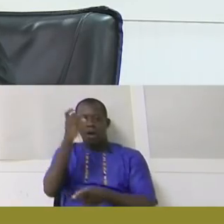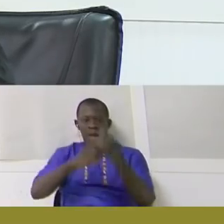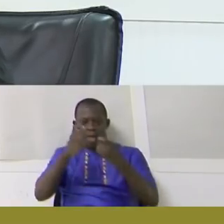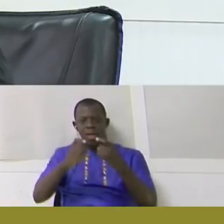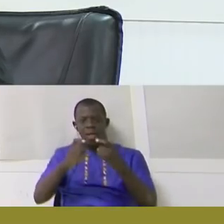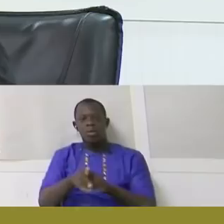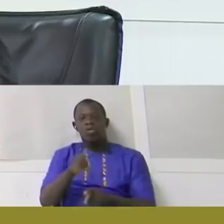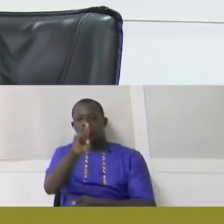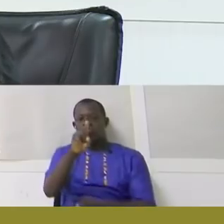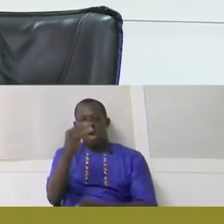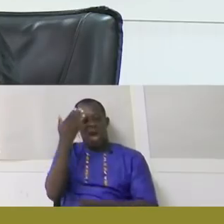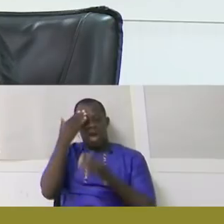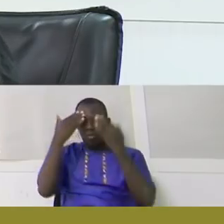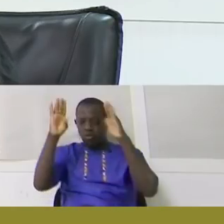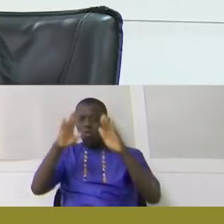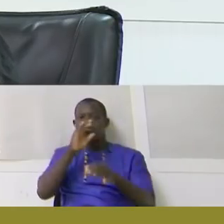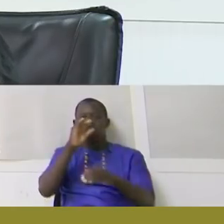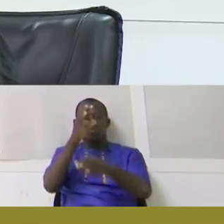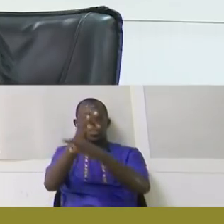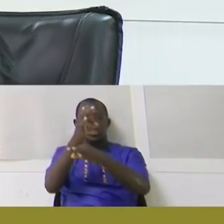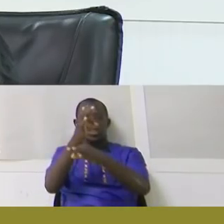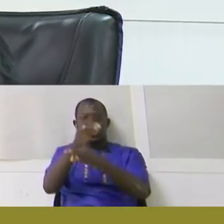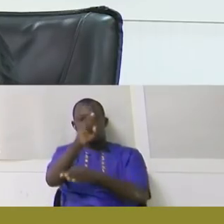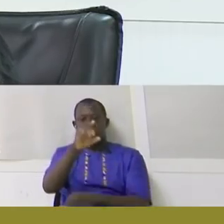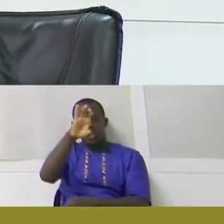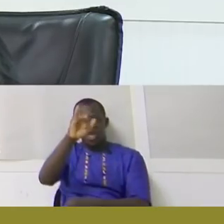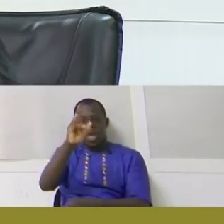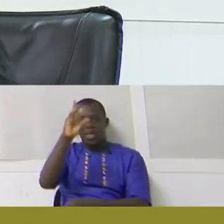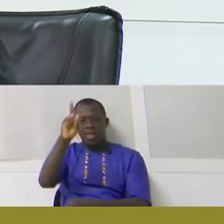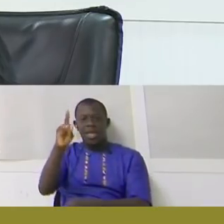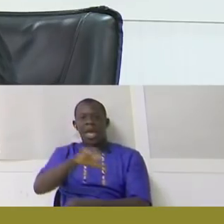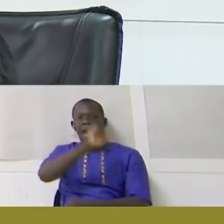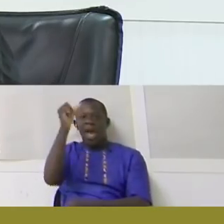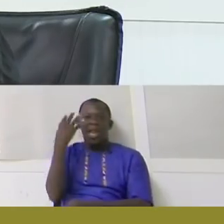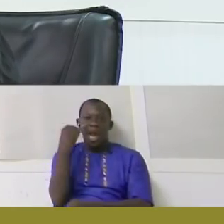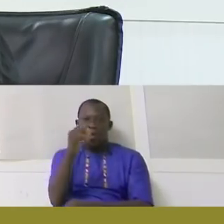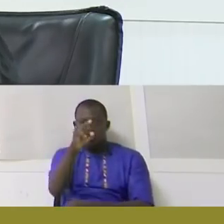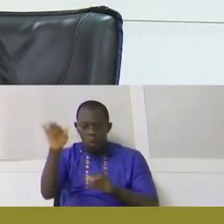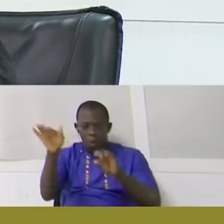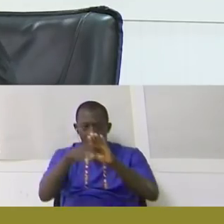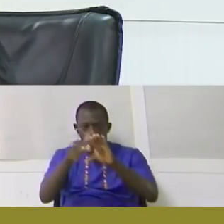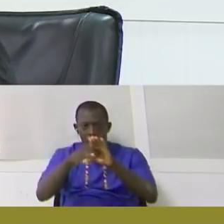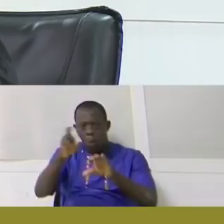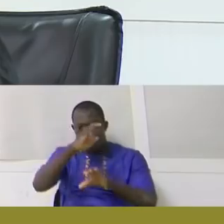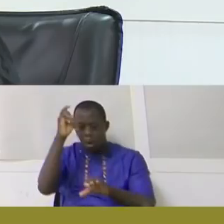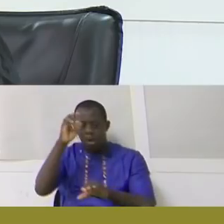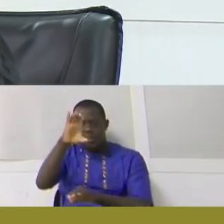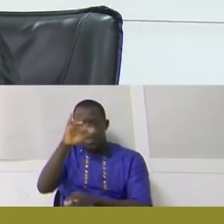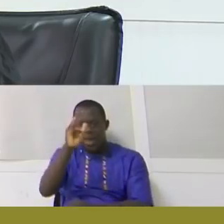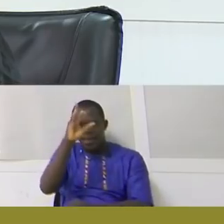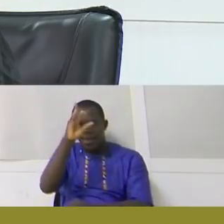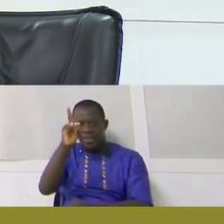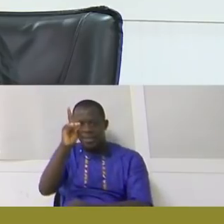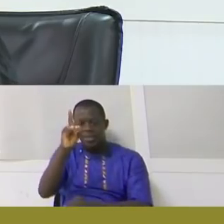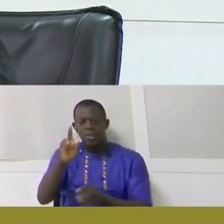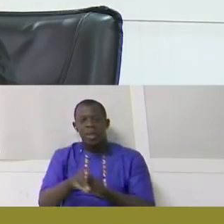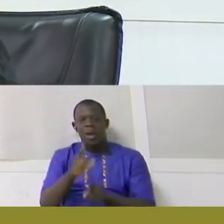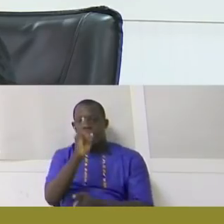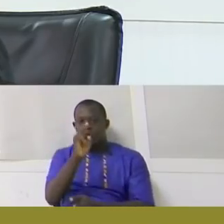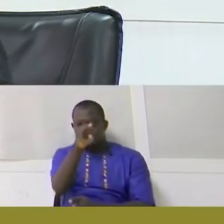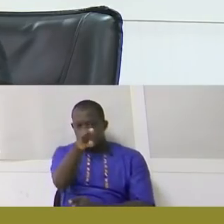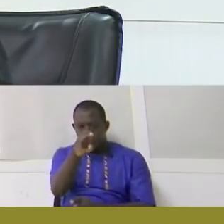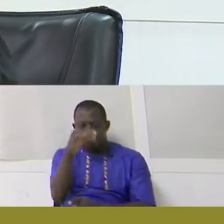kula jangal CID. I do not know who taught you the work of a CID. Ak naka nga duggé ci liggéey CID. And how you even got into the work of a CID. But you are